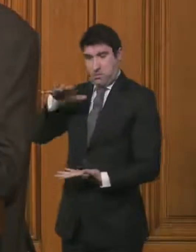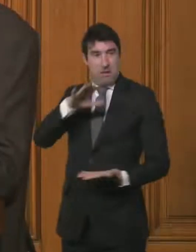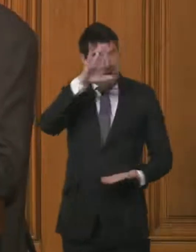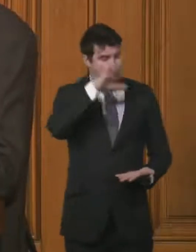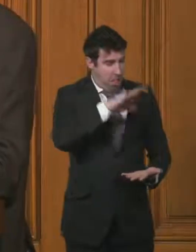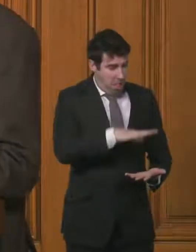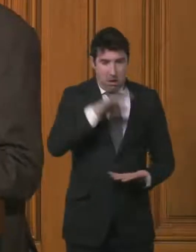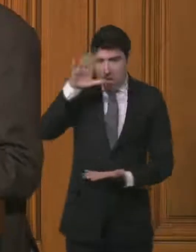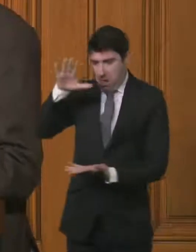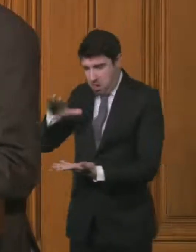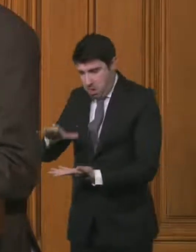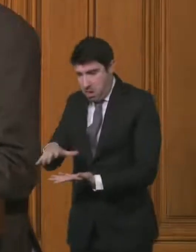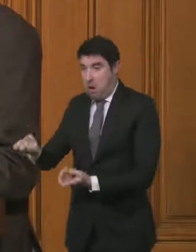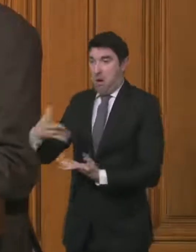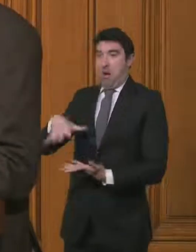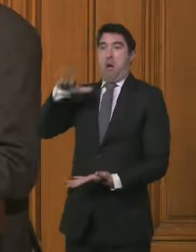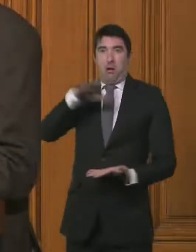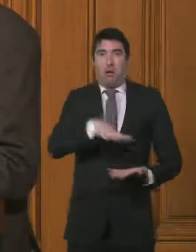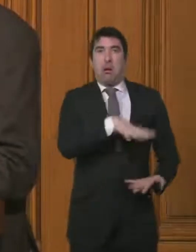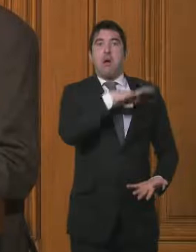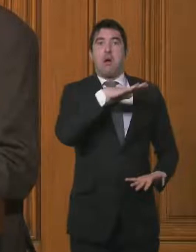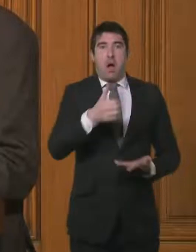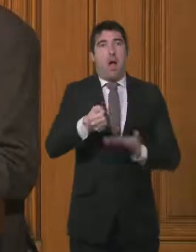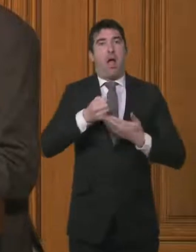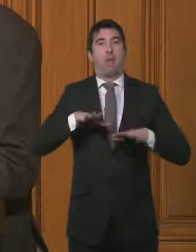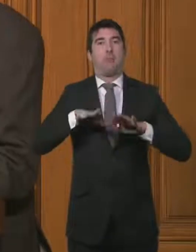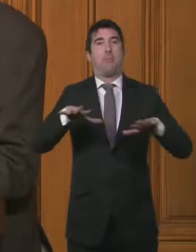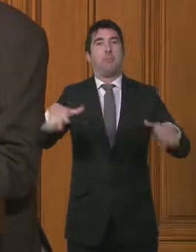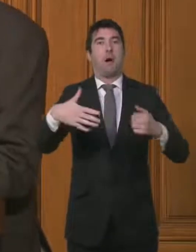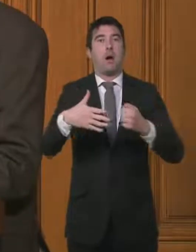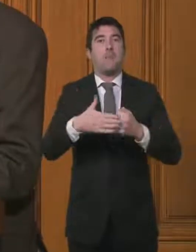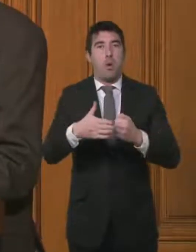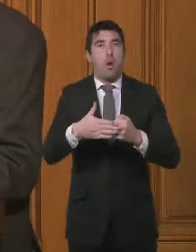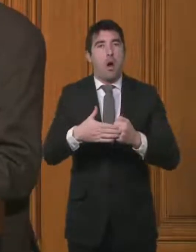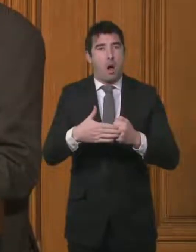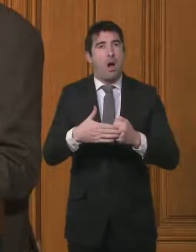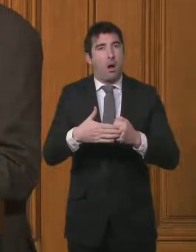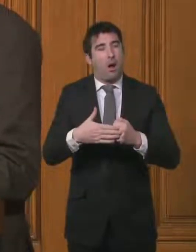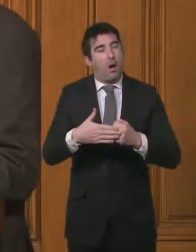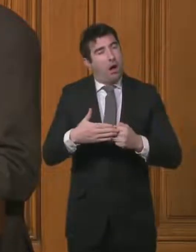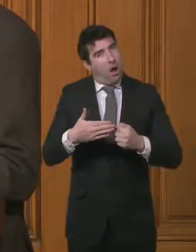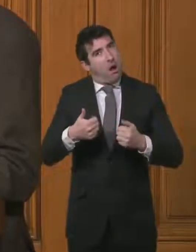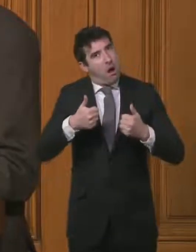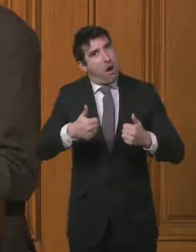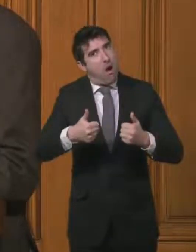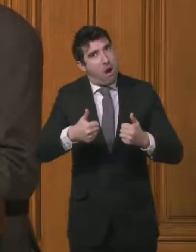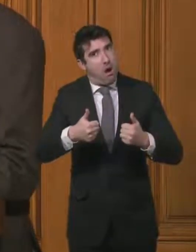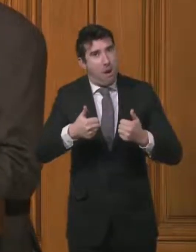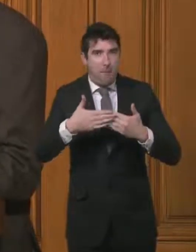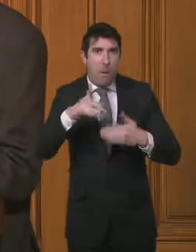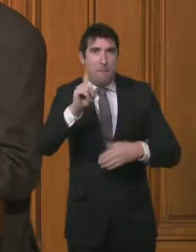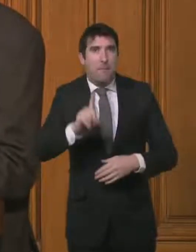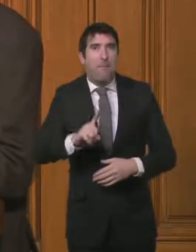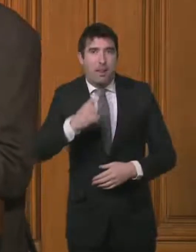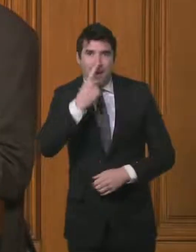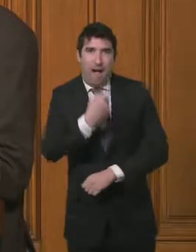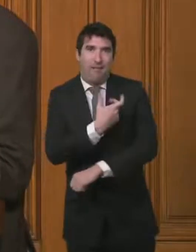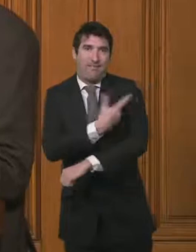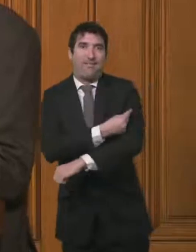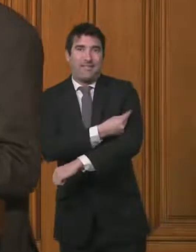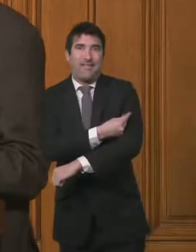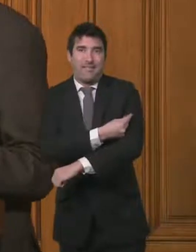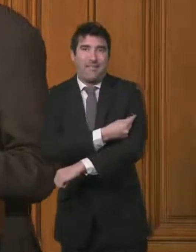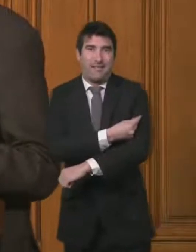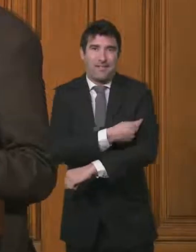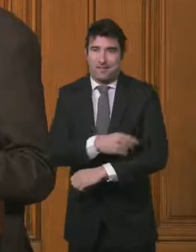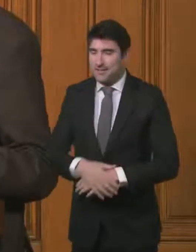lead to a big expansion in the number of people who are vaccinated. And of course, with the other news that we are now permitted